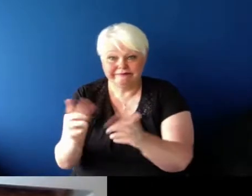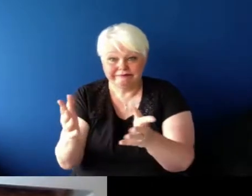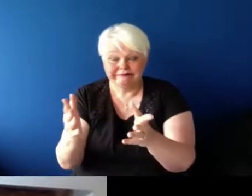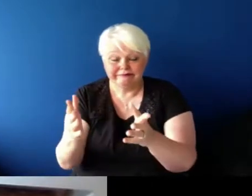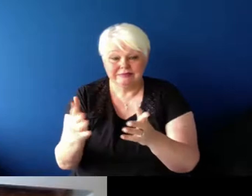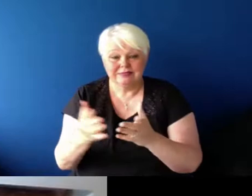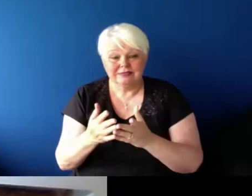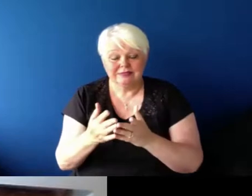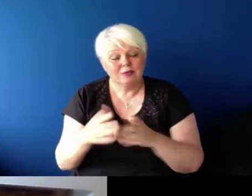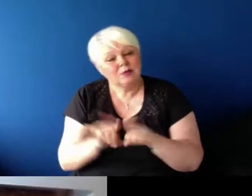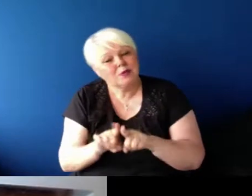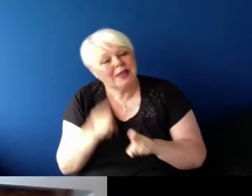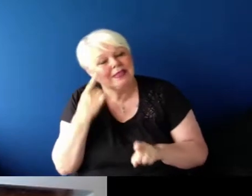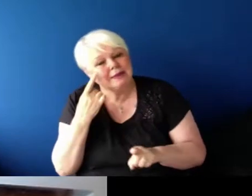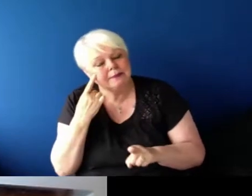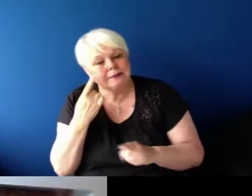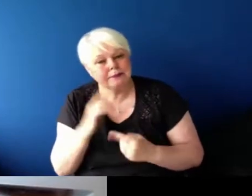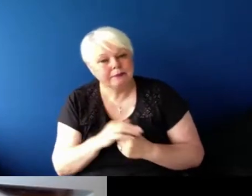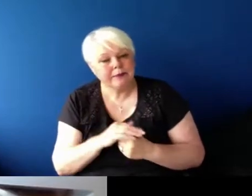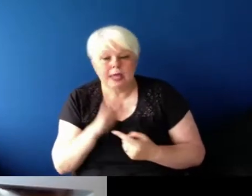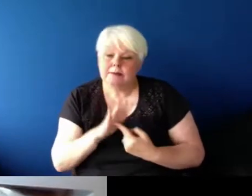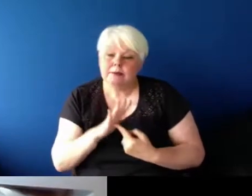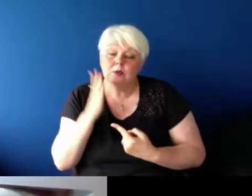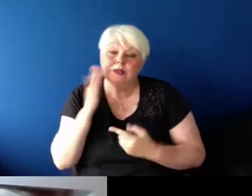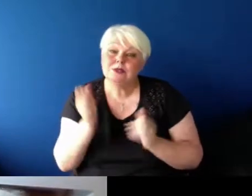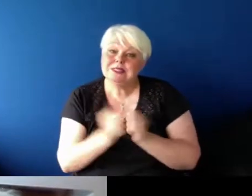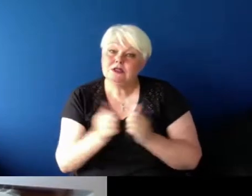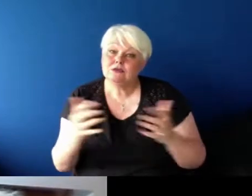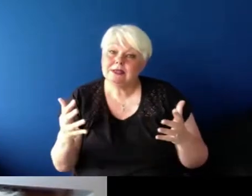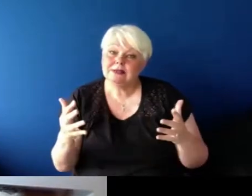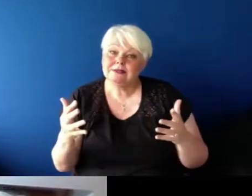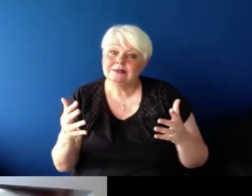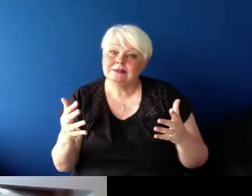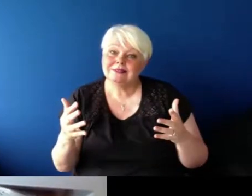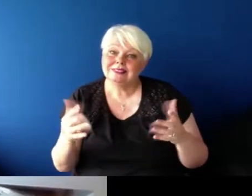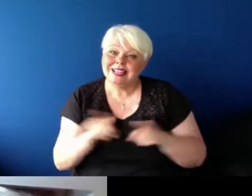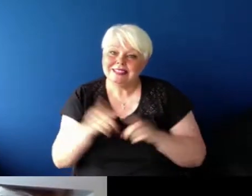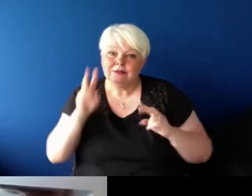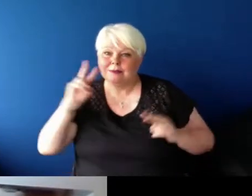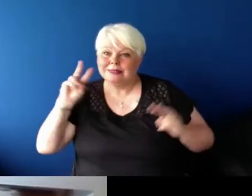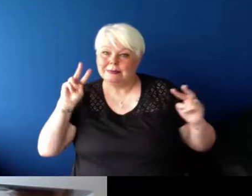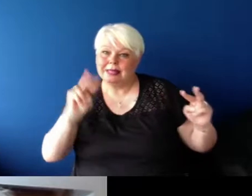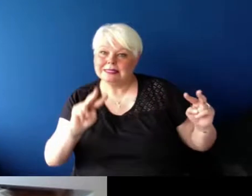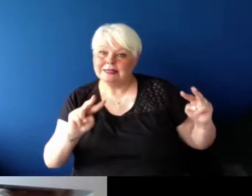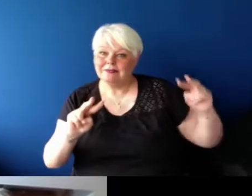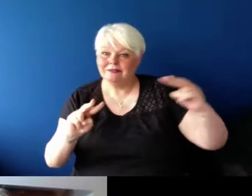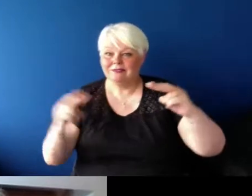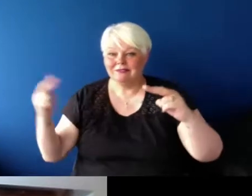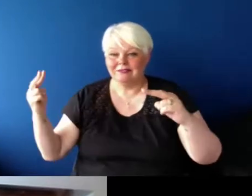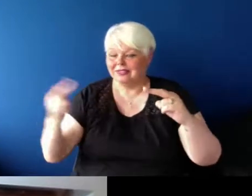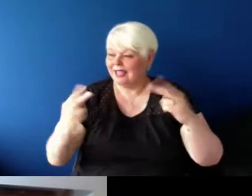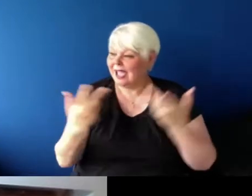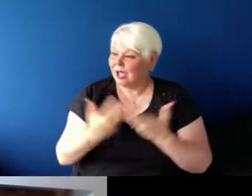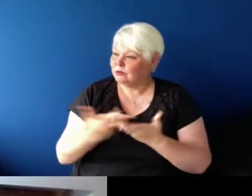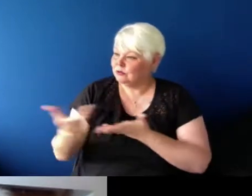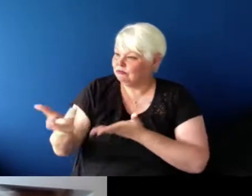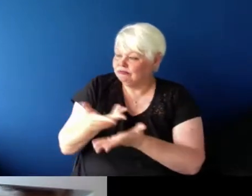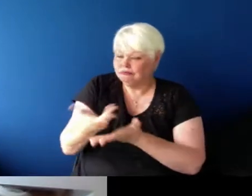And also I think it's important when you disagree and when you come from a different perspective to be able to put that out there with people